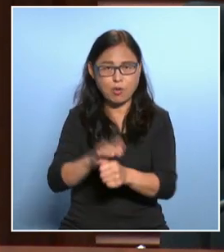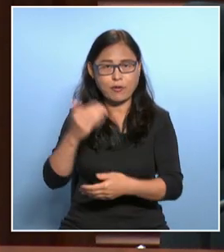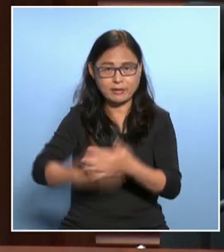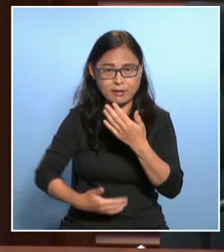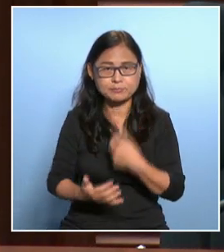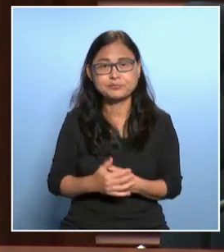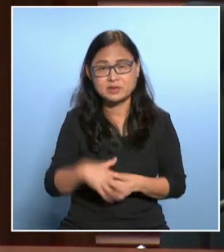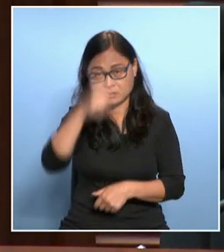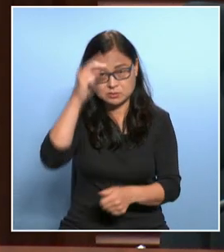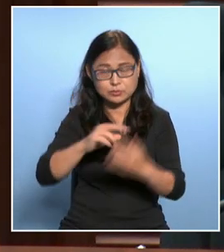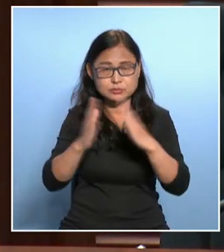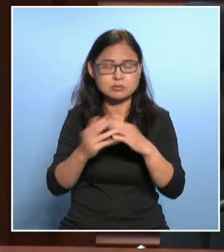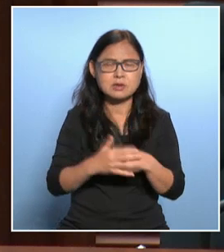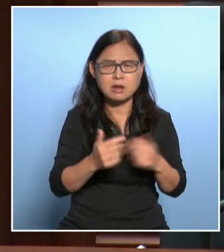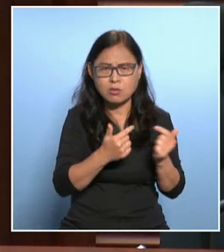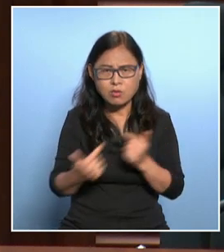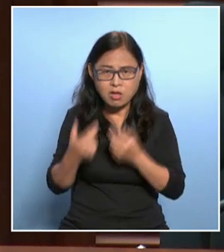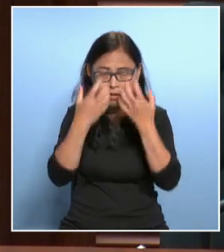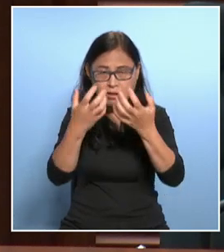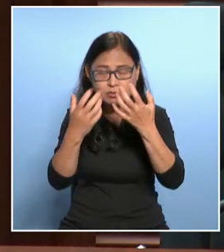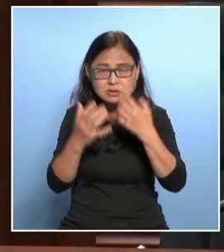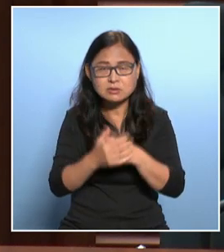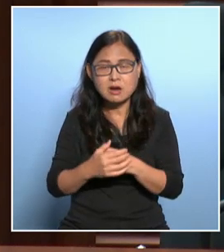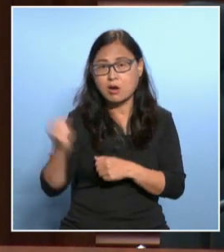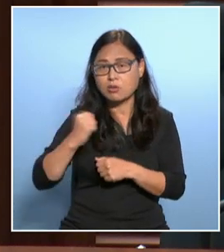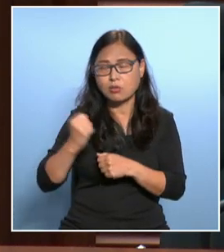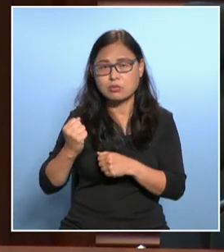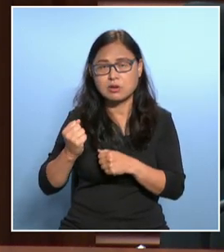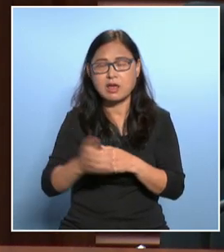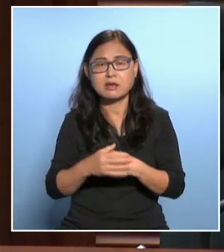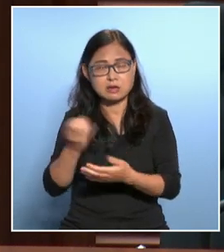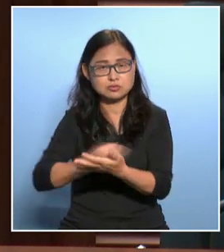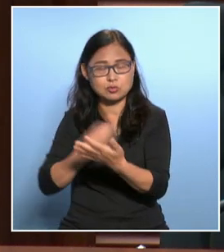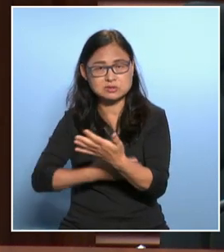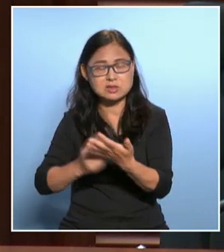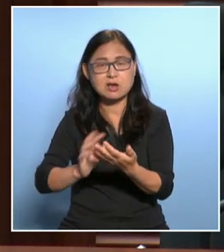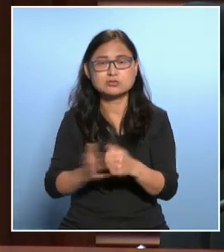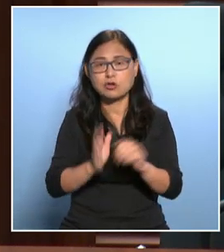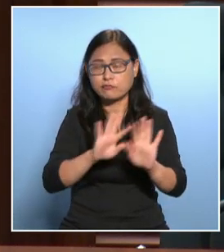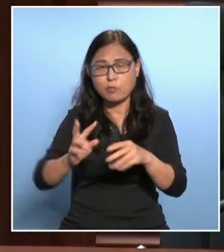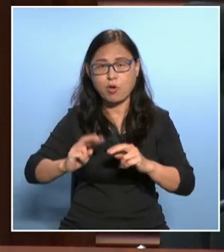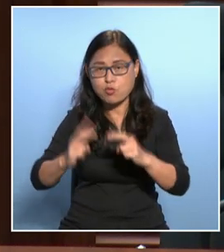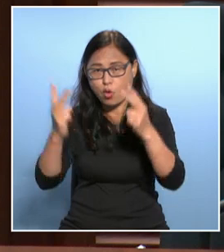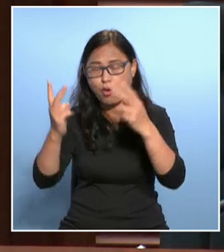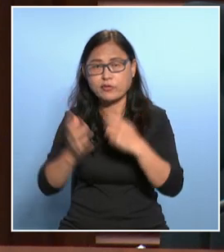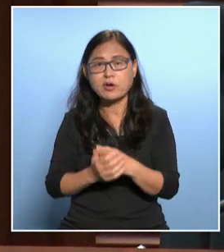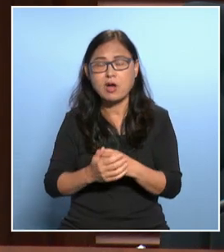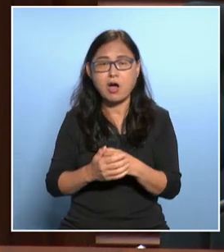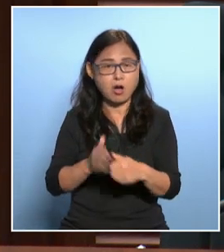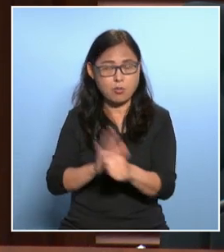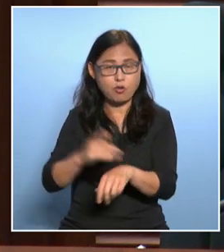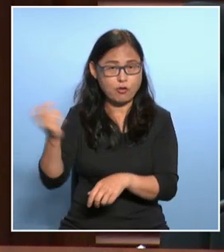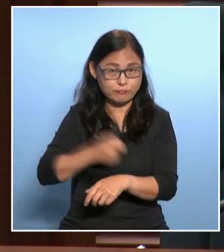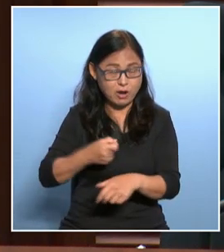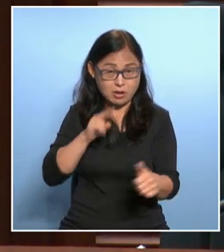on secondary and tertiary healthcare. At the same time, the Hospital Authority has kept a close eye on the mode